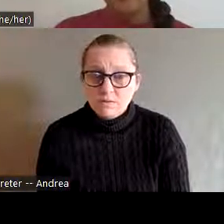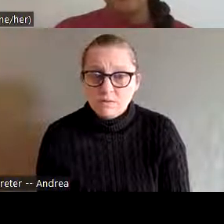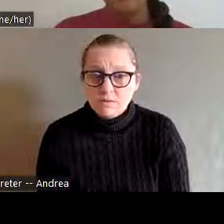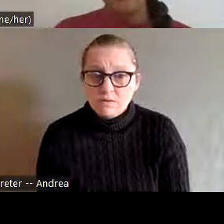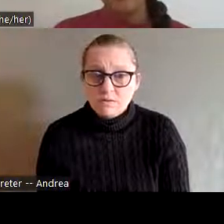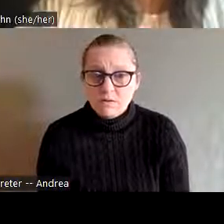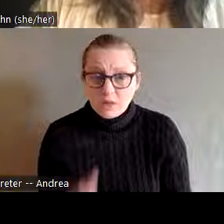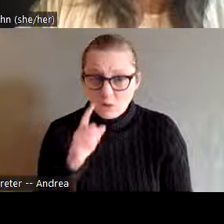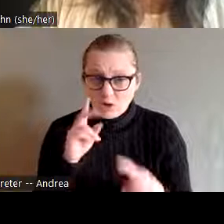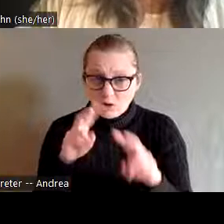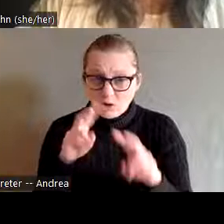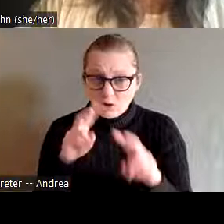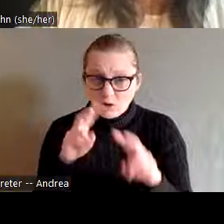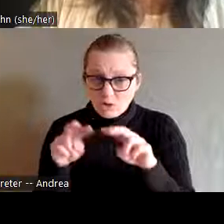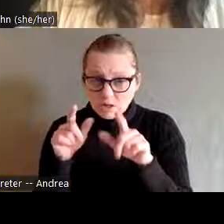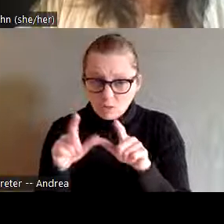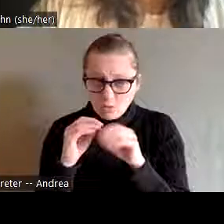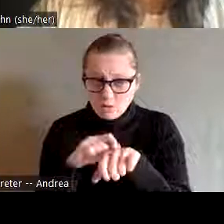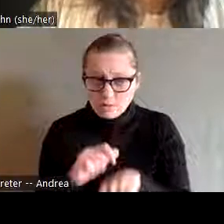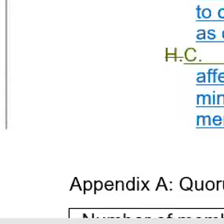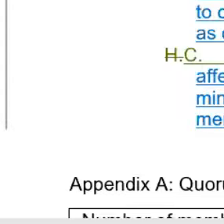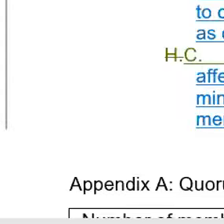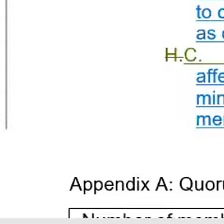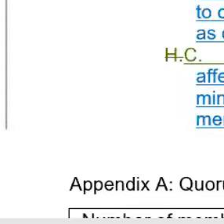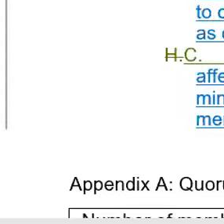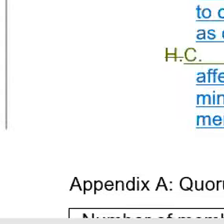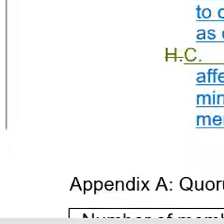Can we look at the language one more time?